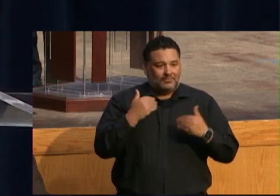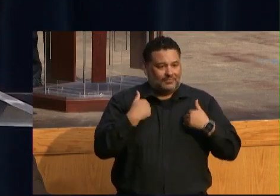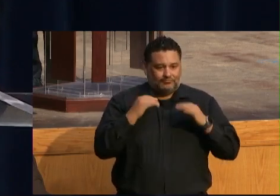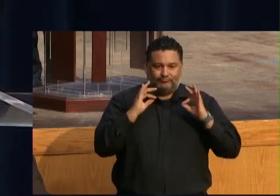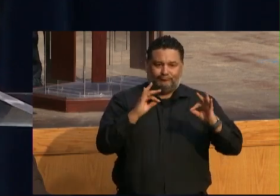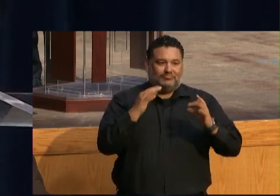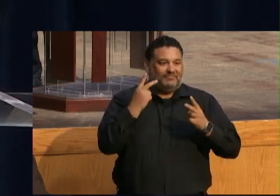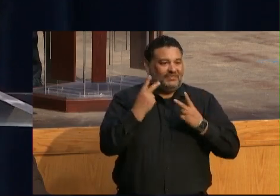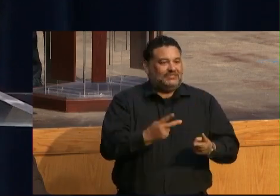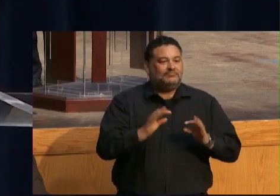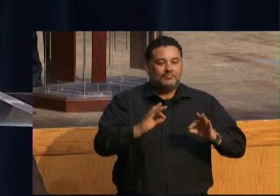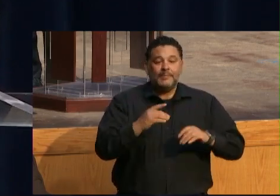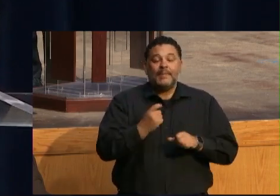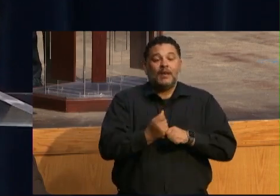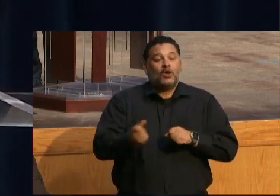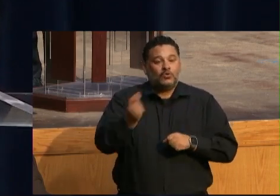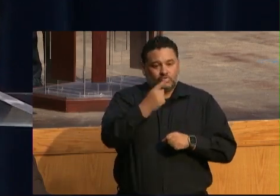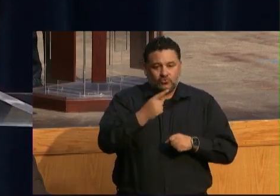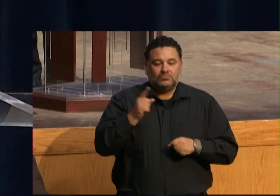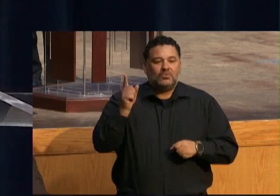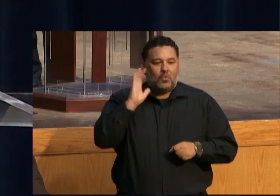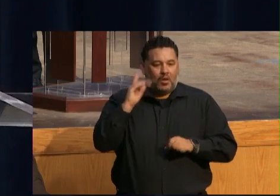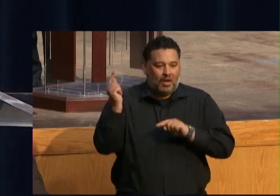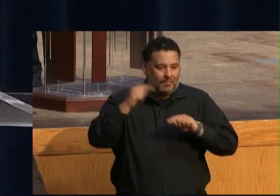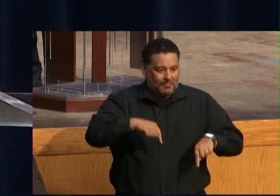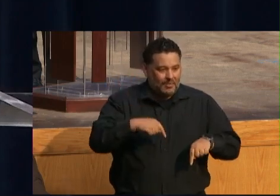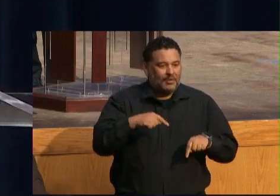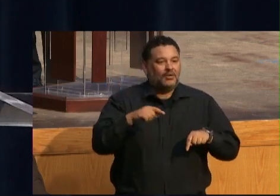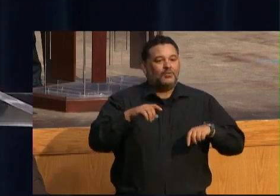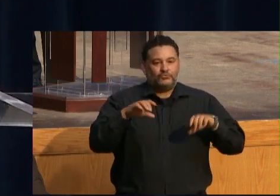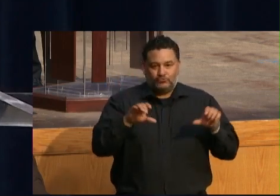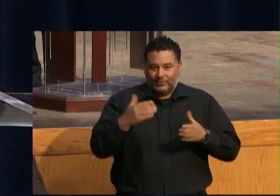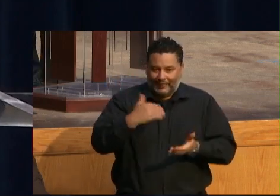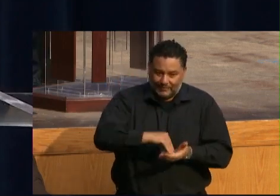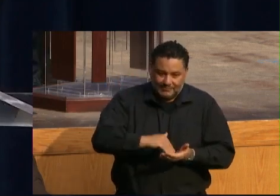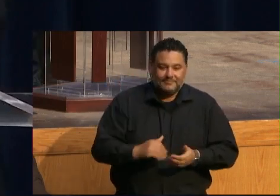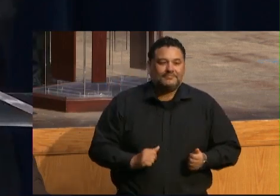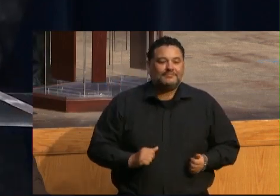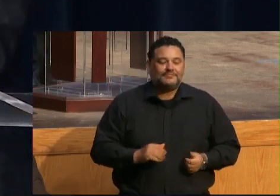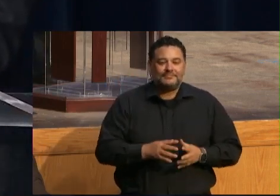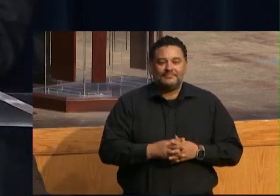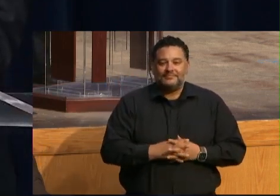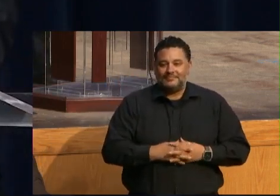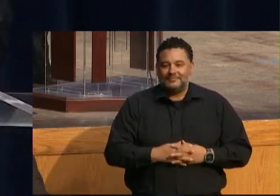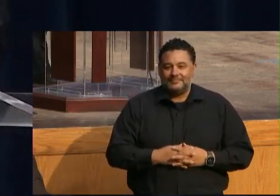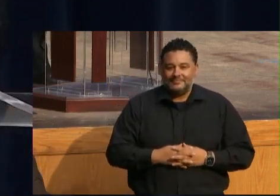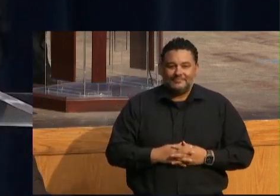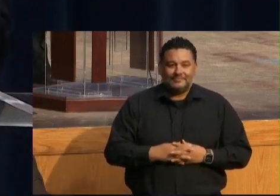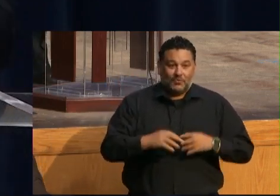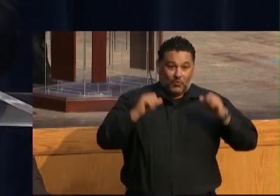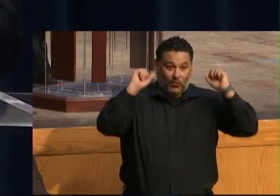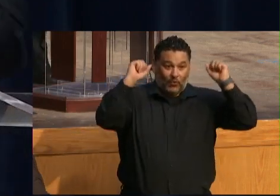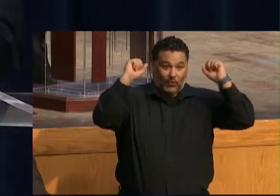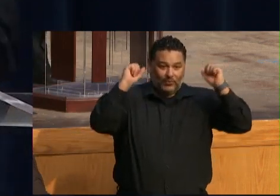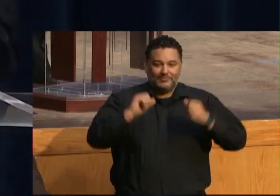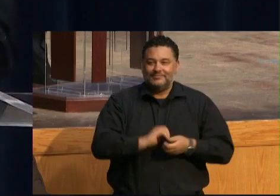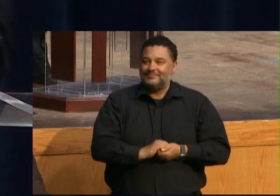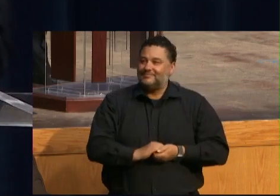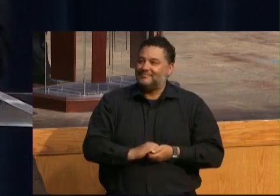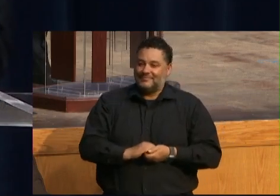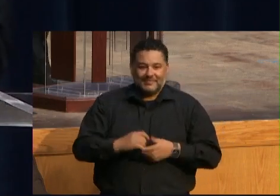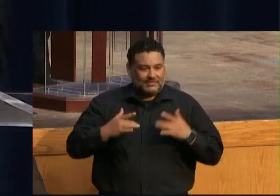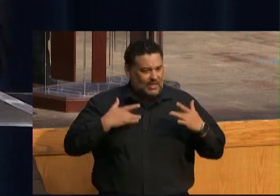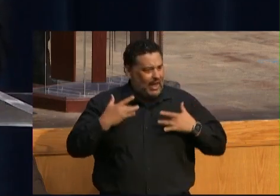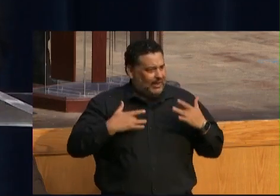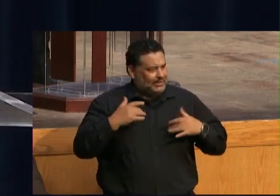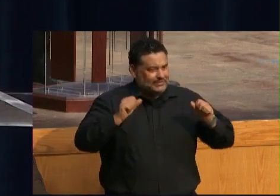next year, we get to come back, they get to come back, and we get to do it again. So it's exciting,